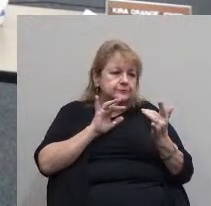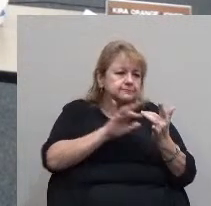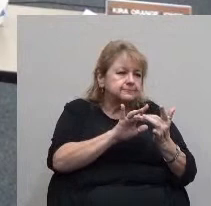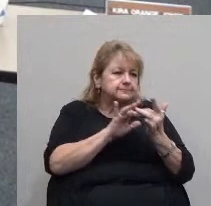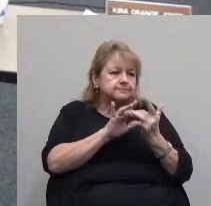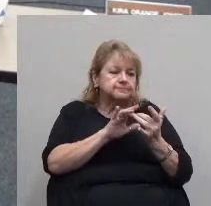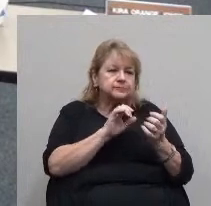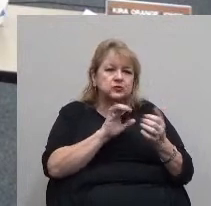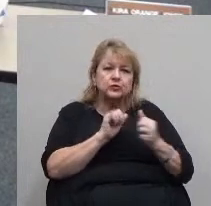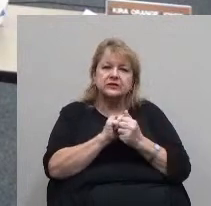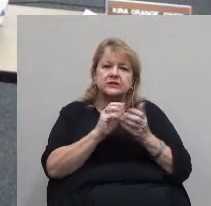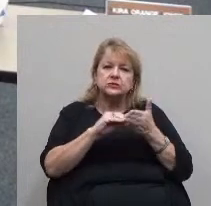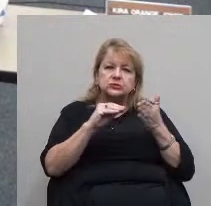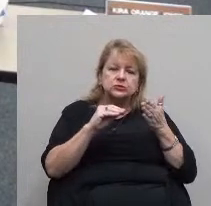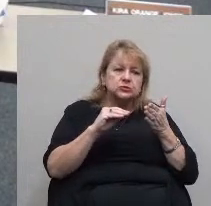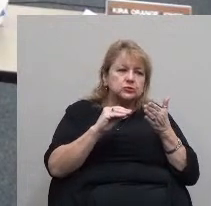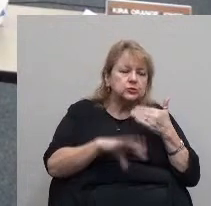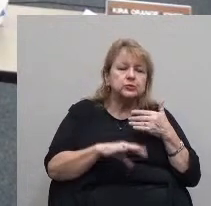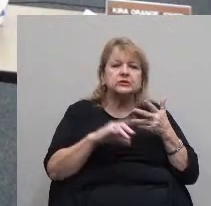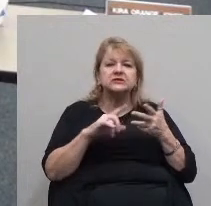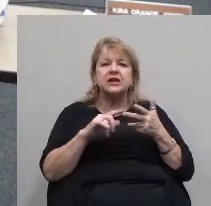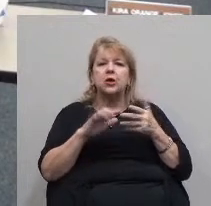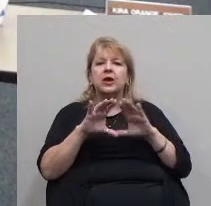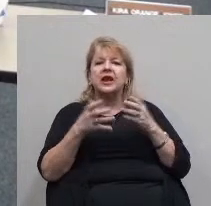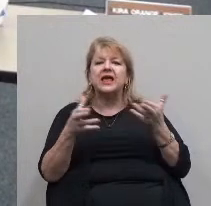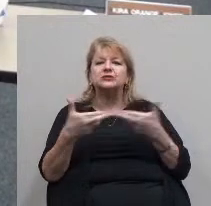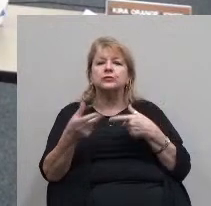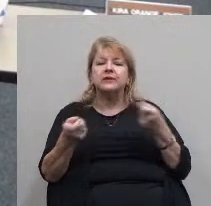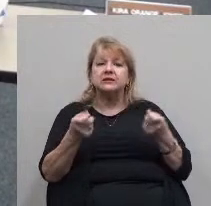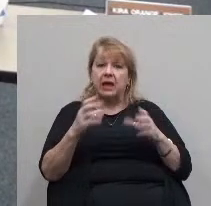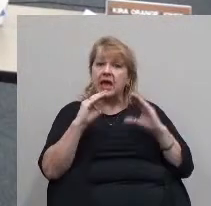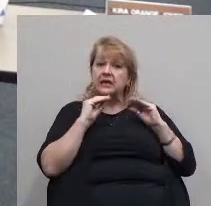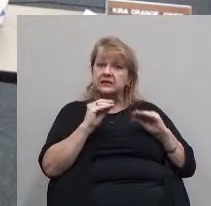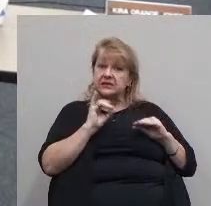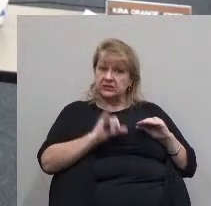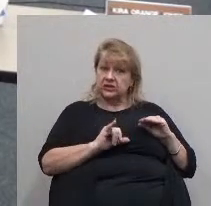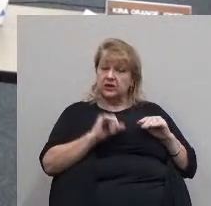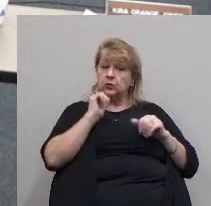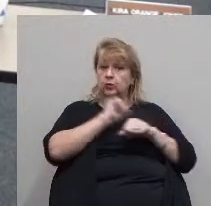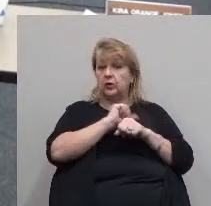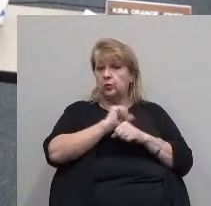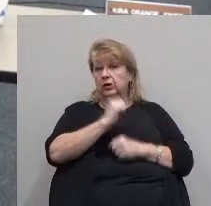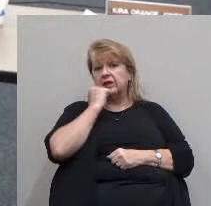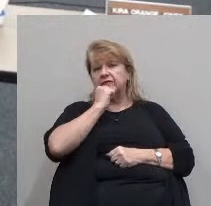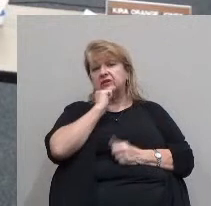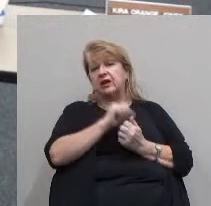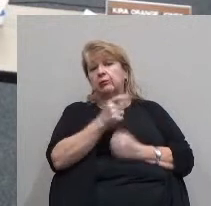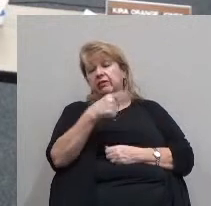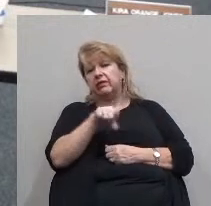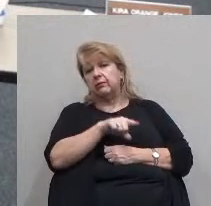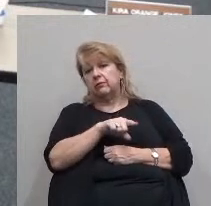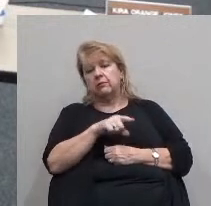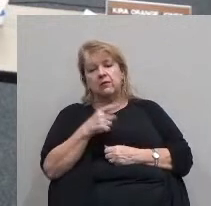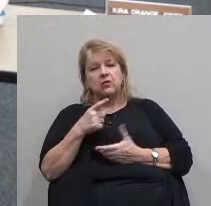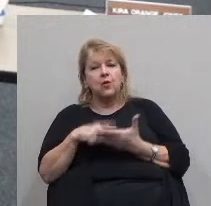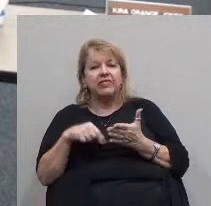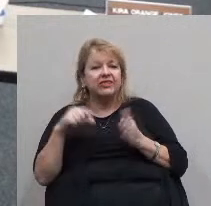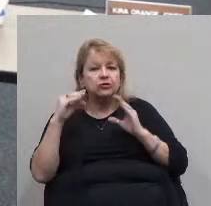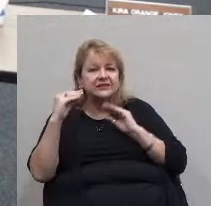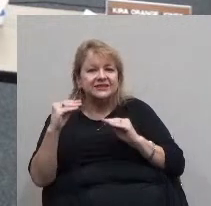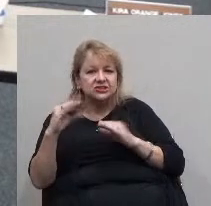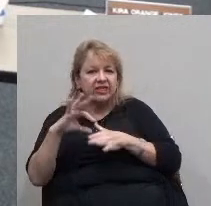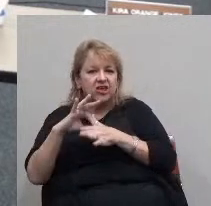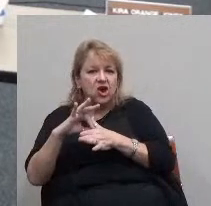how to do classroom management, those kinds of things. We work every day with the teachers, but if they do not know the